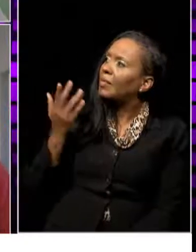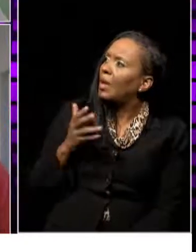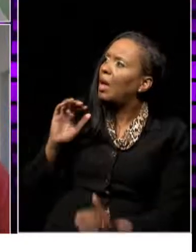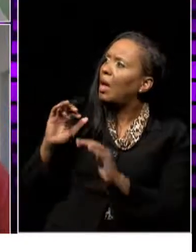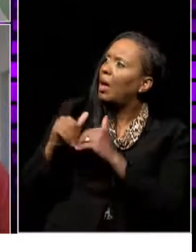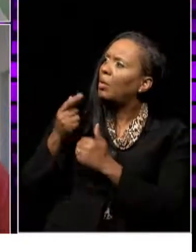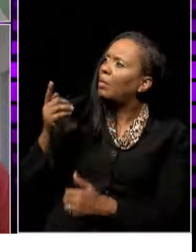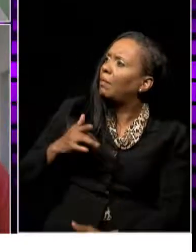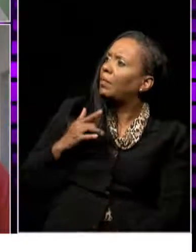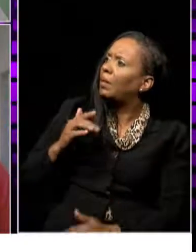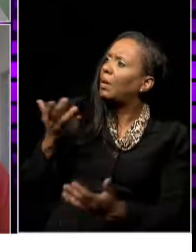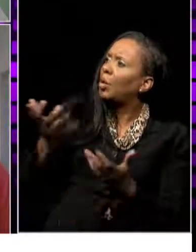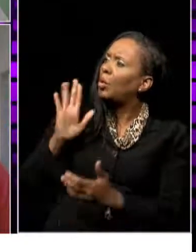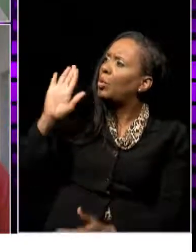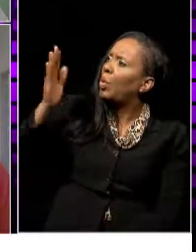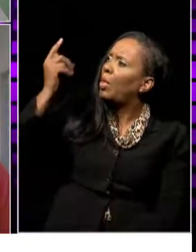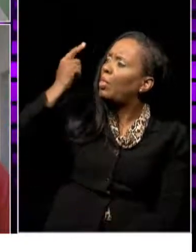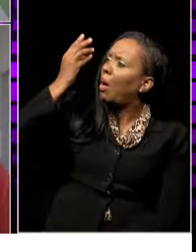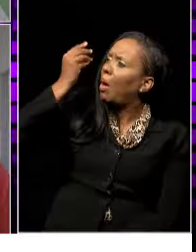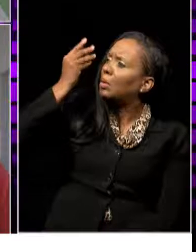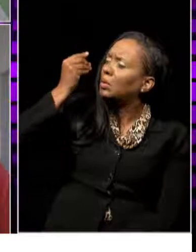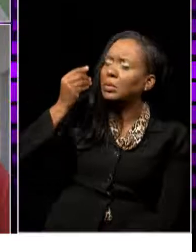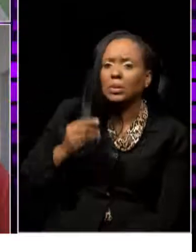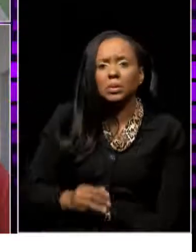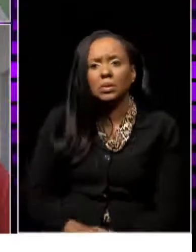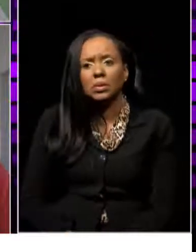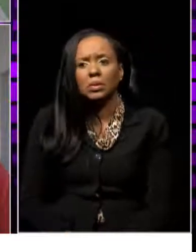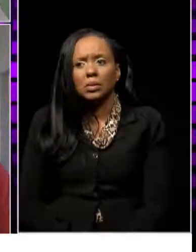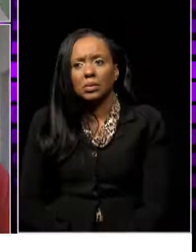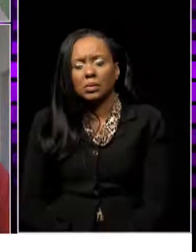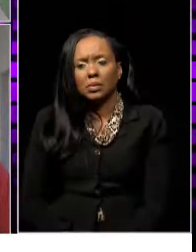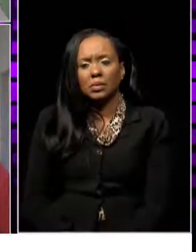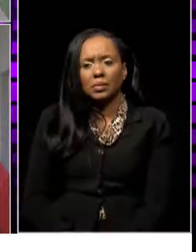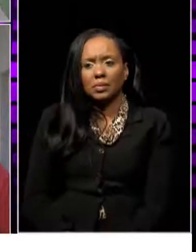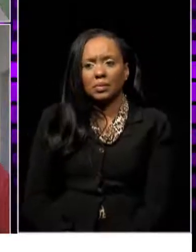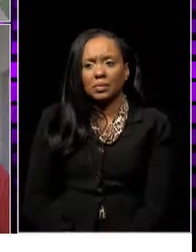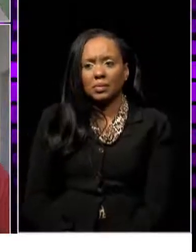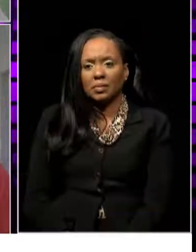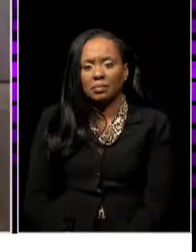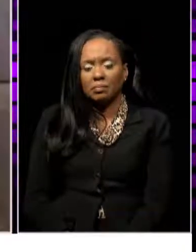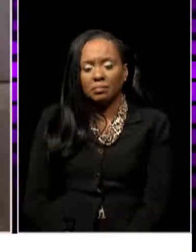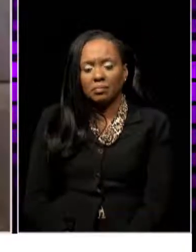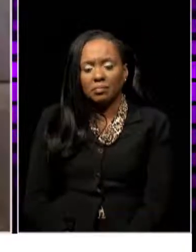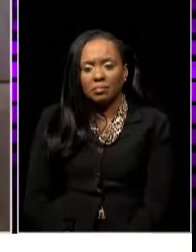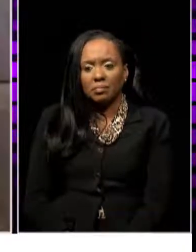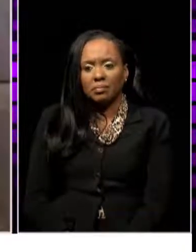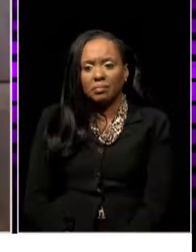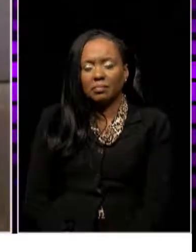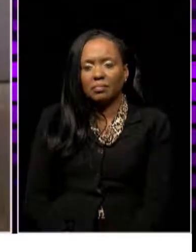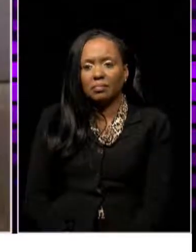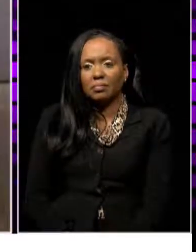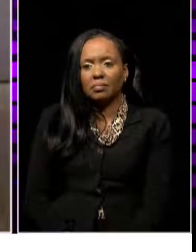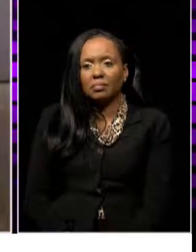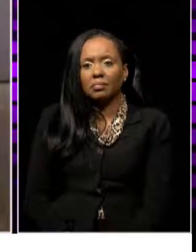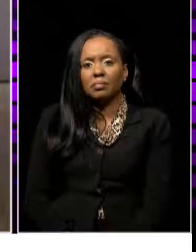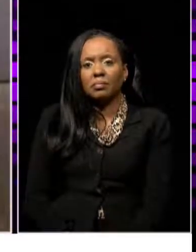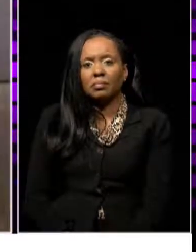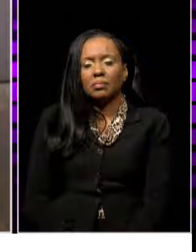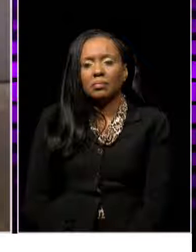approach? I think the blended approach is the best idea. I think you get the best of both worlds.